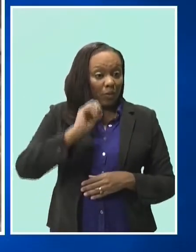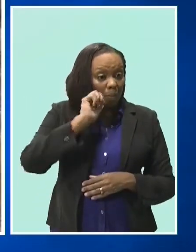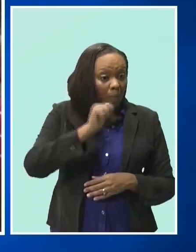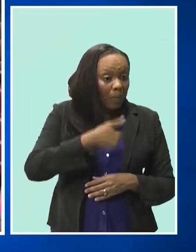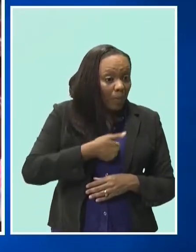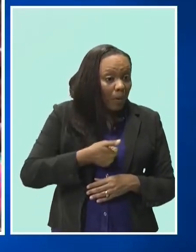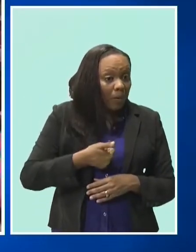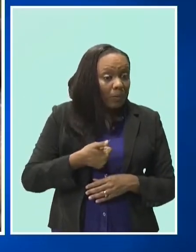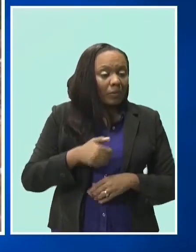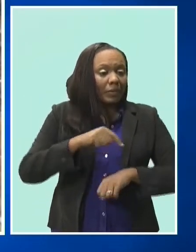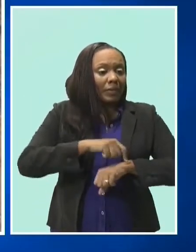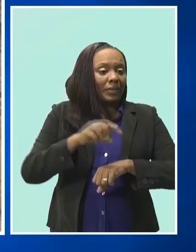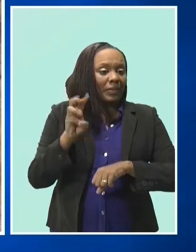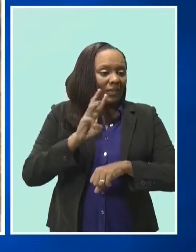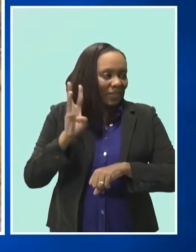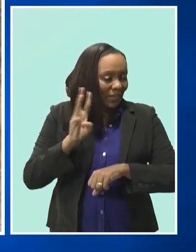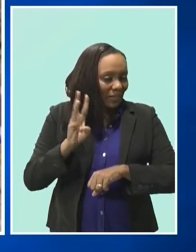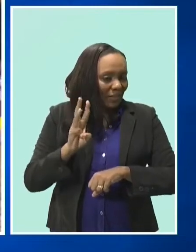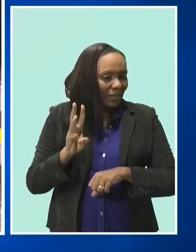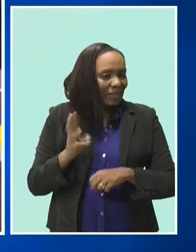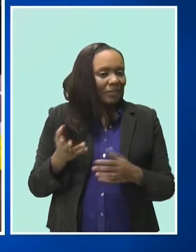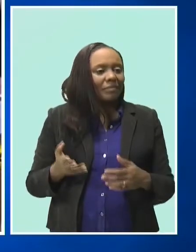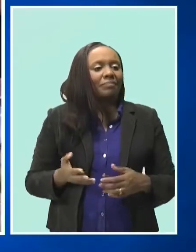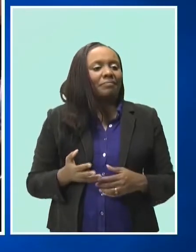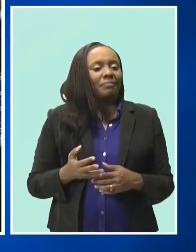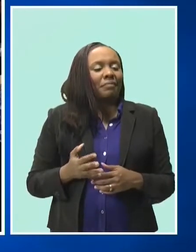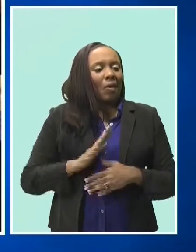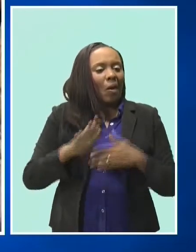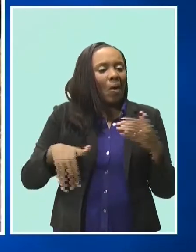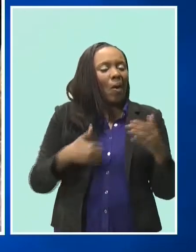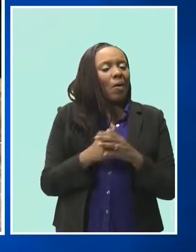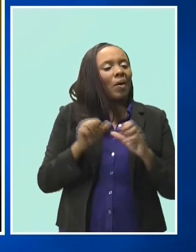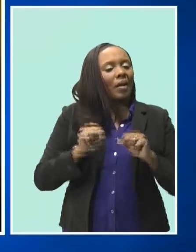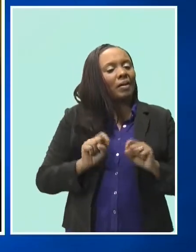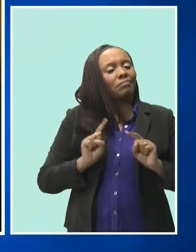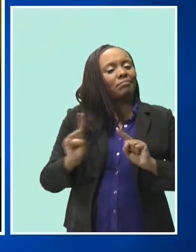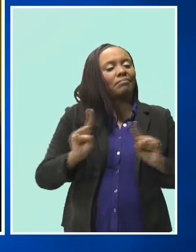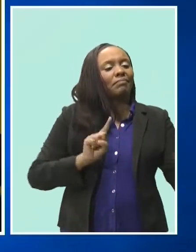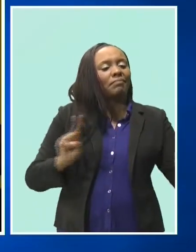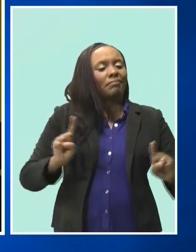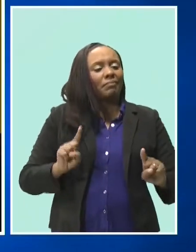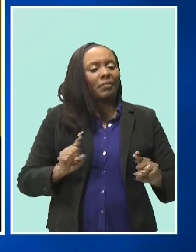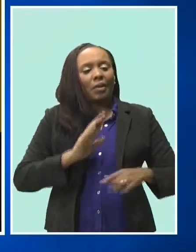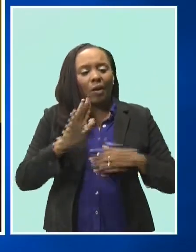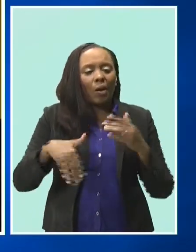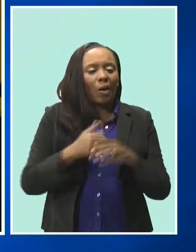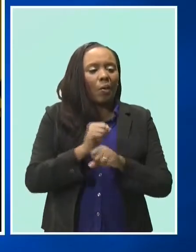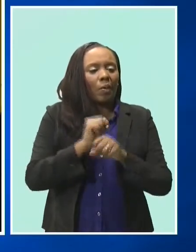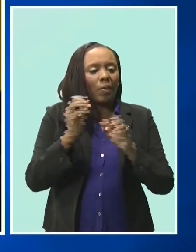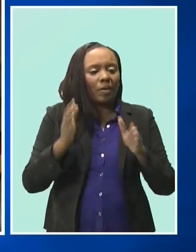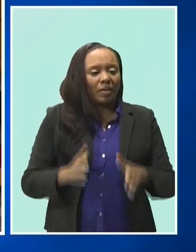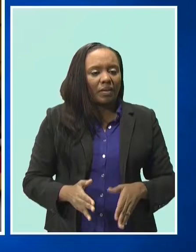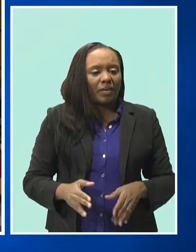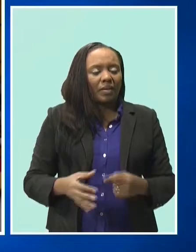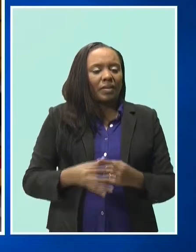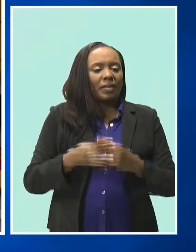tomorrow at 6 p.m., Barbadians have been invited to come out and show their appreciation for all essential government